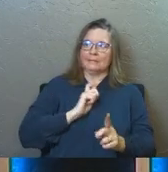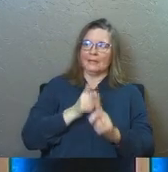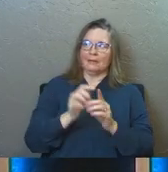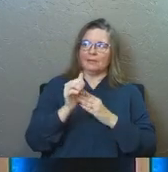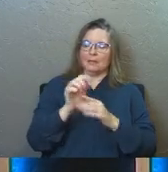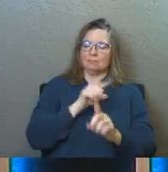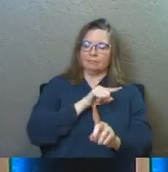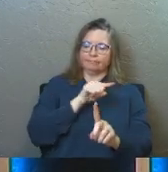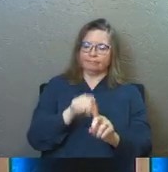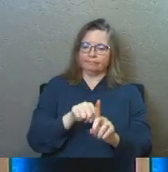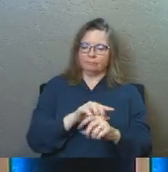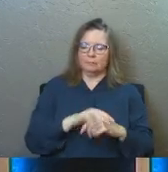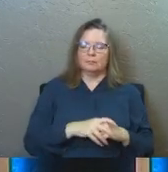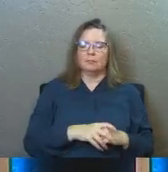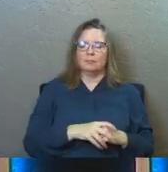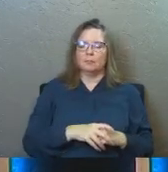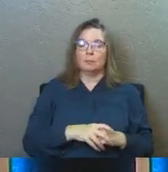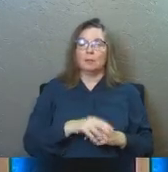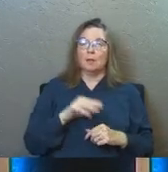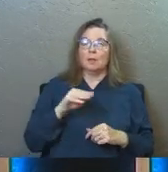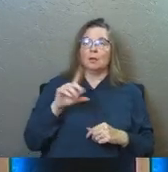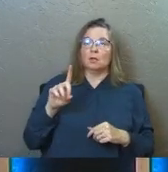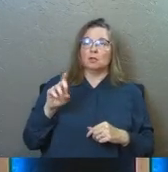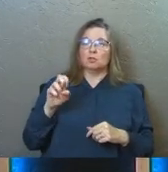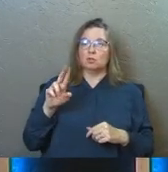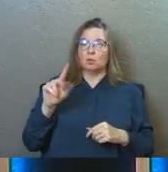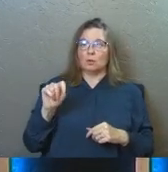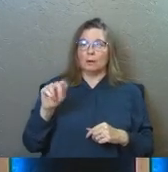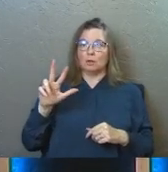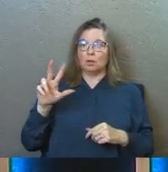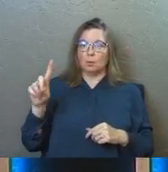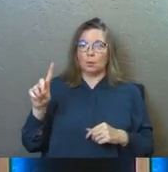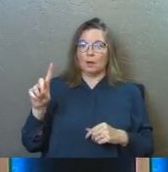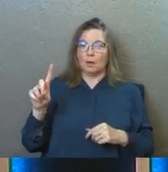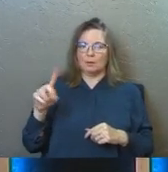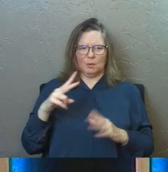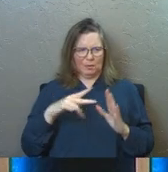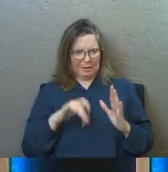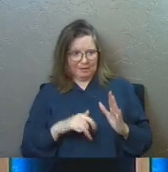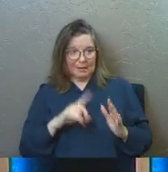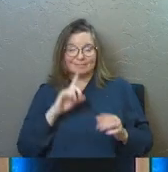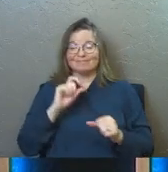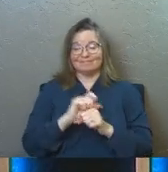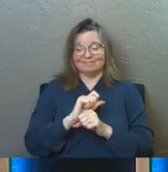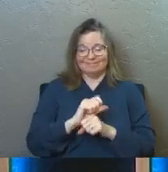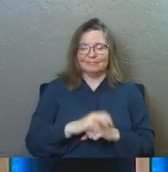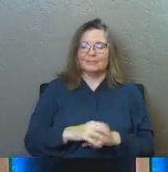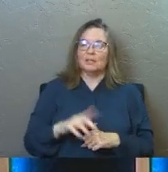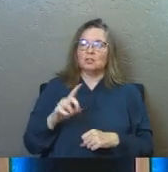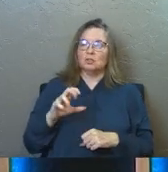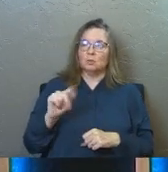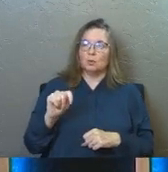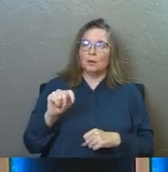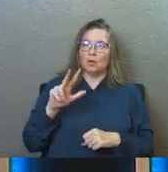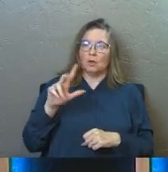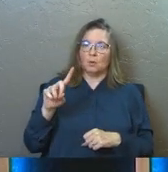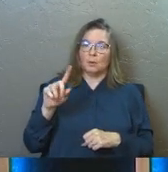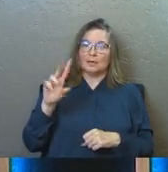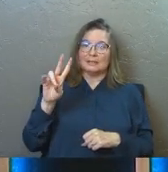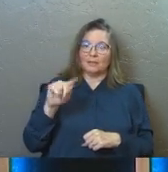God's people and lead them into the promised land. It's Deuteronomy 31. You know, we read from that? We sure do. Deuteronomy 31, 7 through